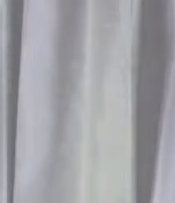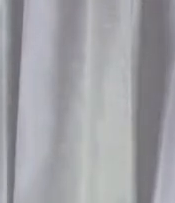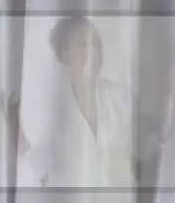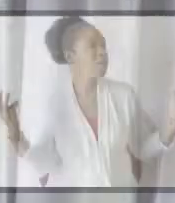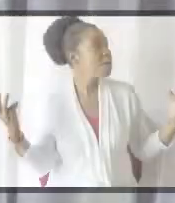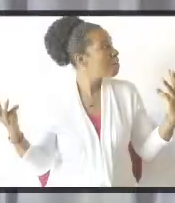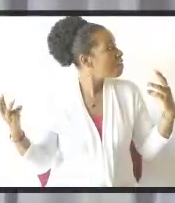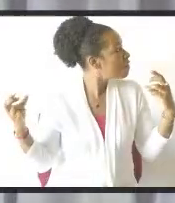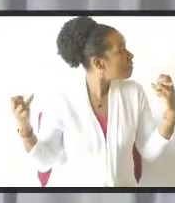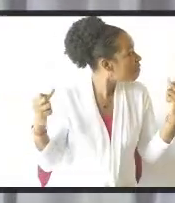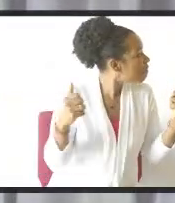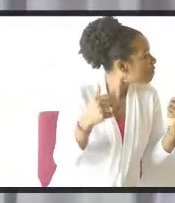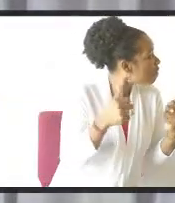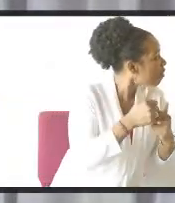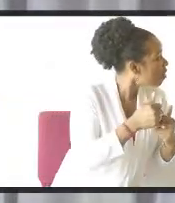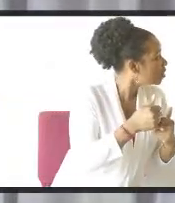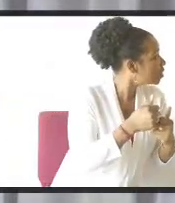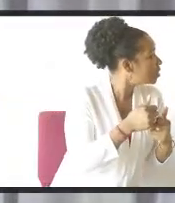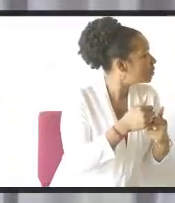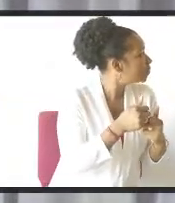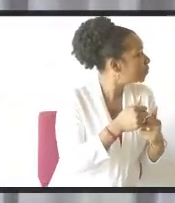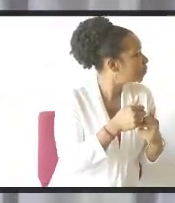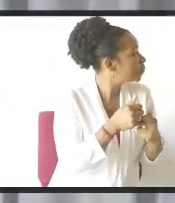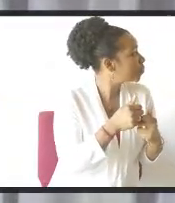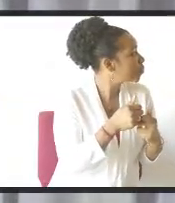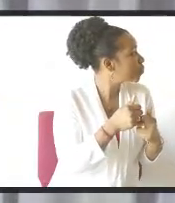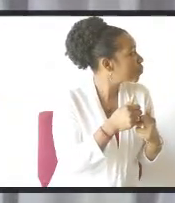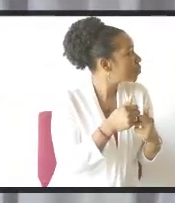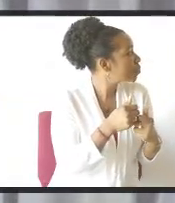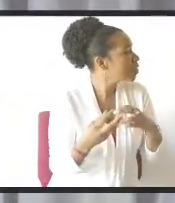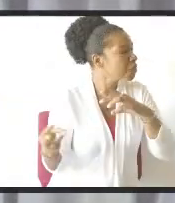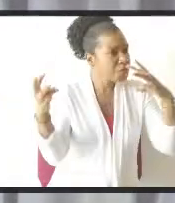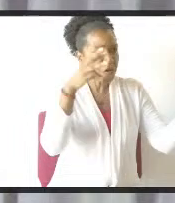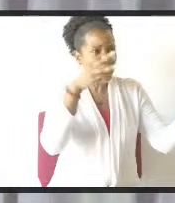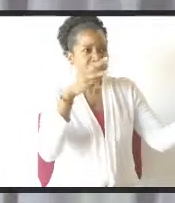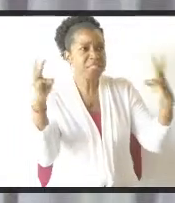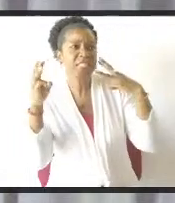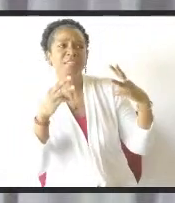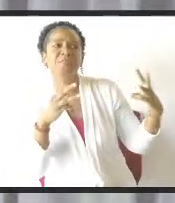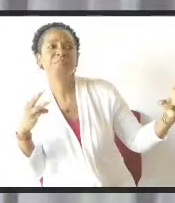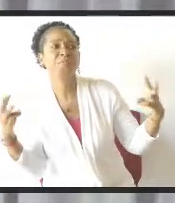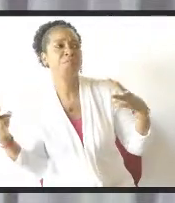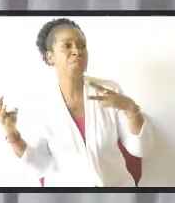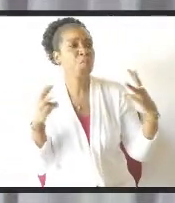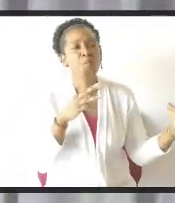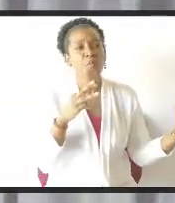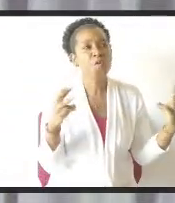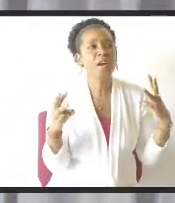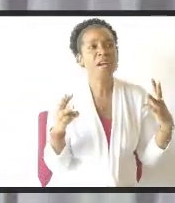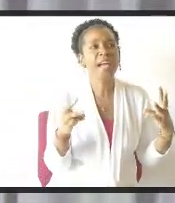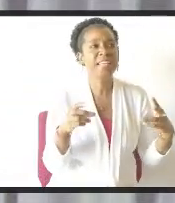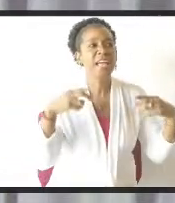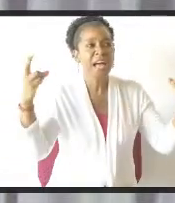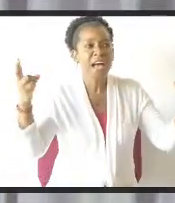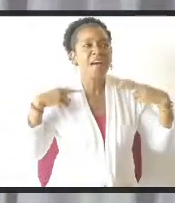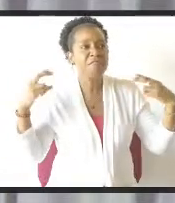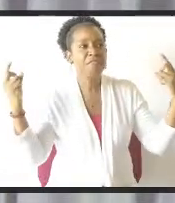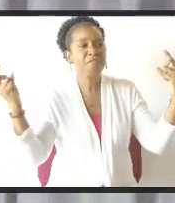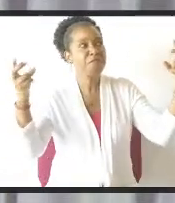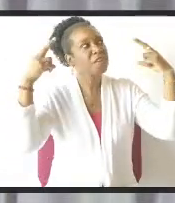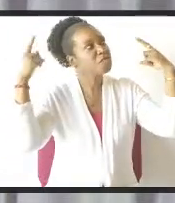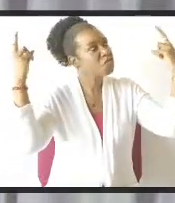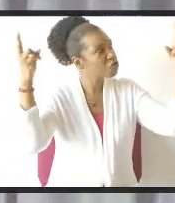finished my course. There are many Christians who go a long way. They say, what happened to so-and-so? Can't see